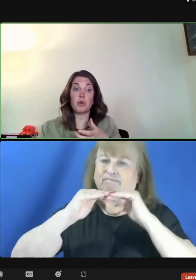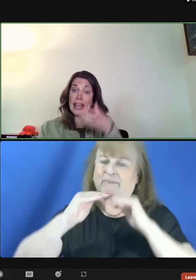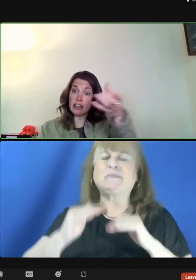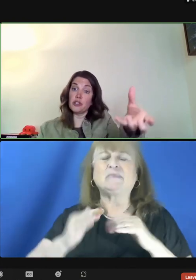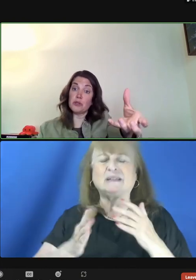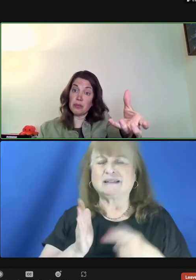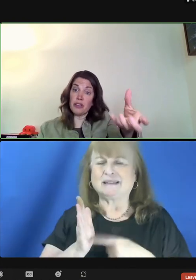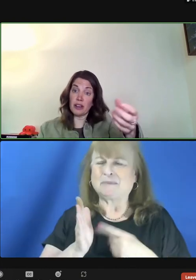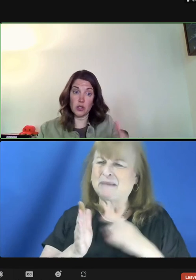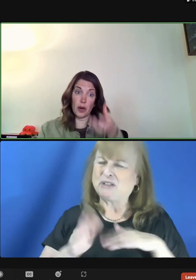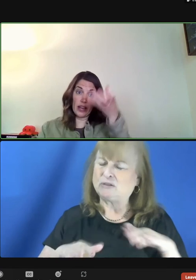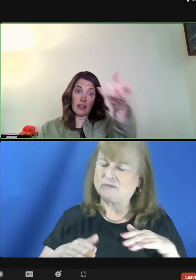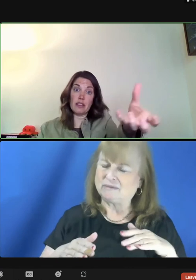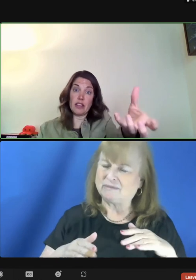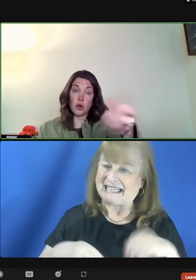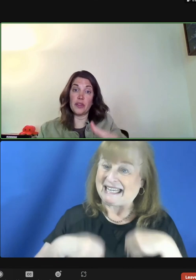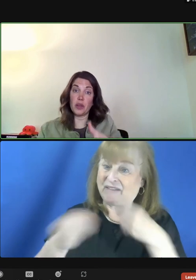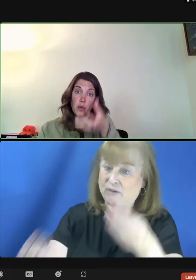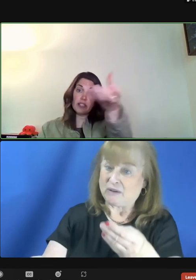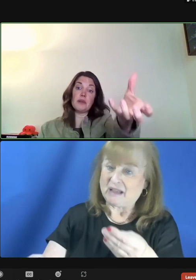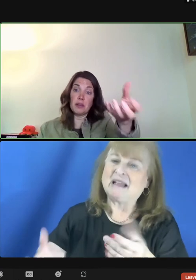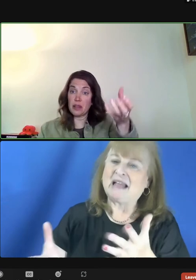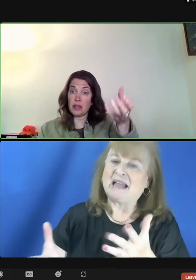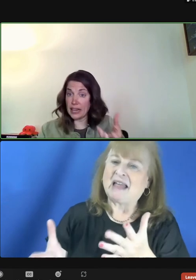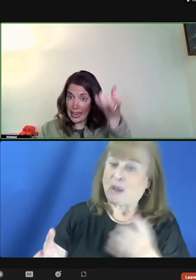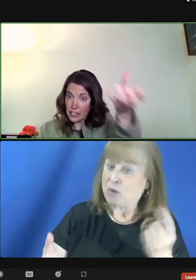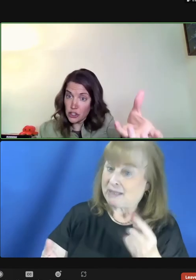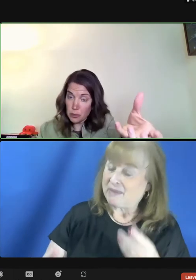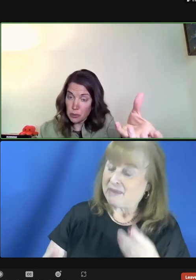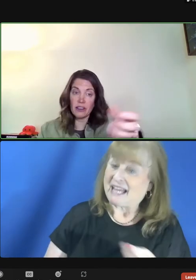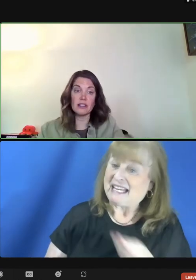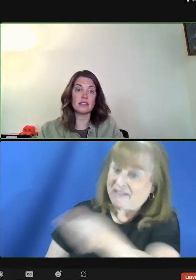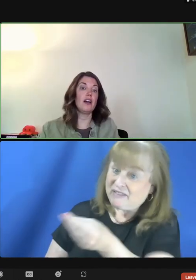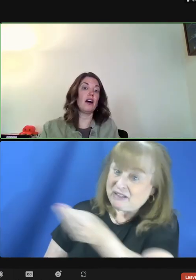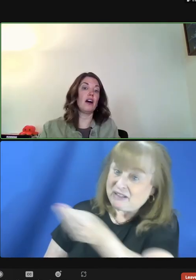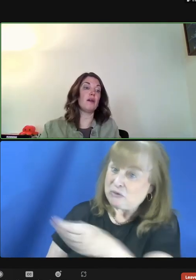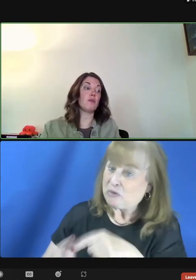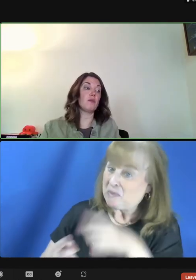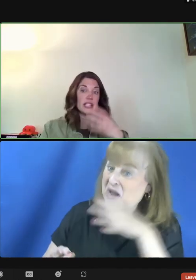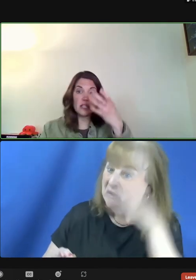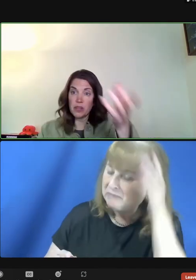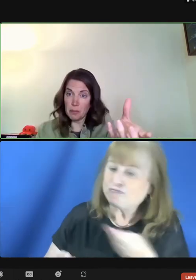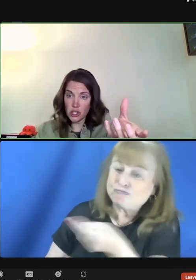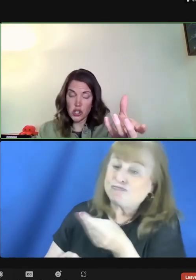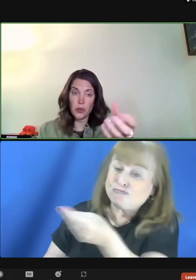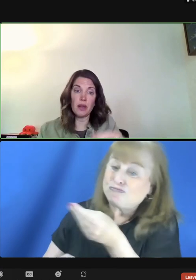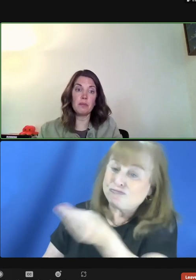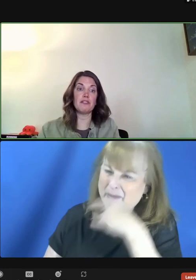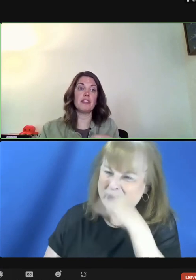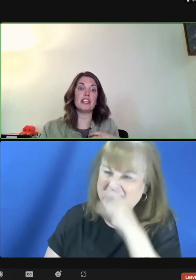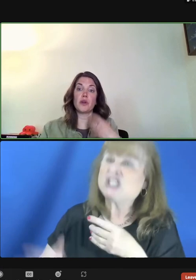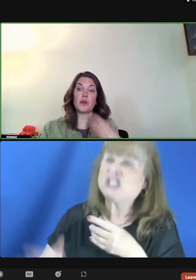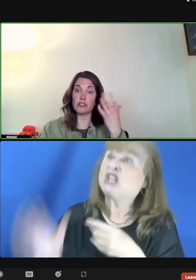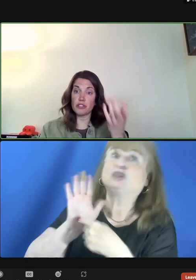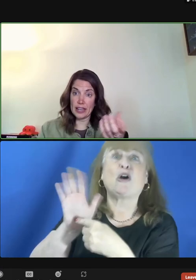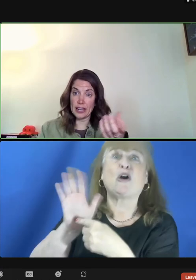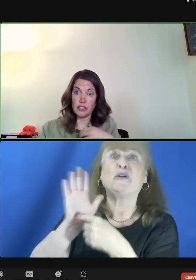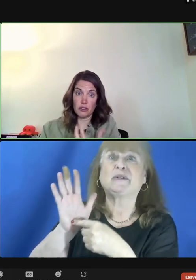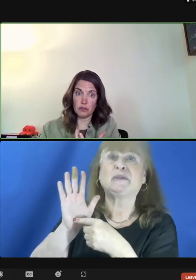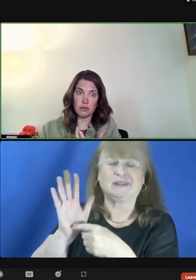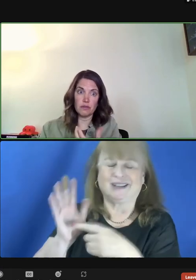children sometimes will hand you something as a way that they, when they want something, they might hand it to their parent, or pick something up and show them if they